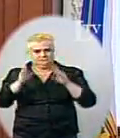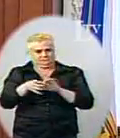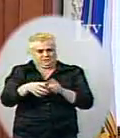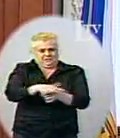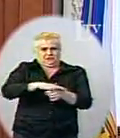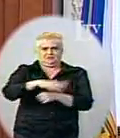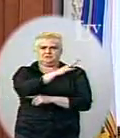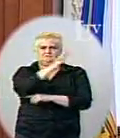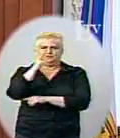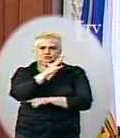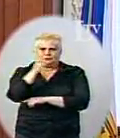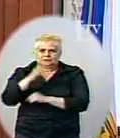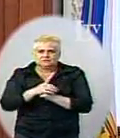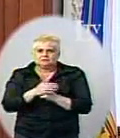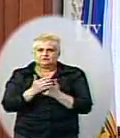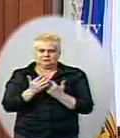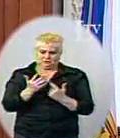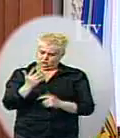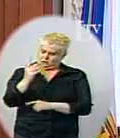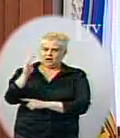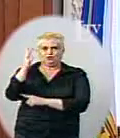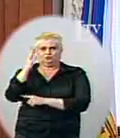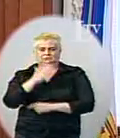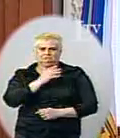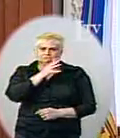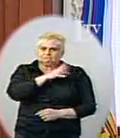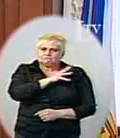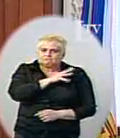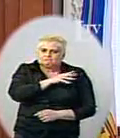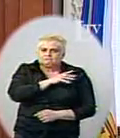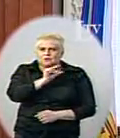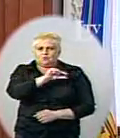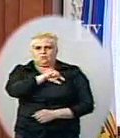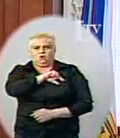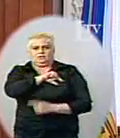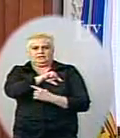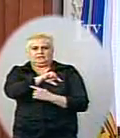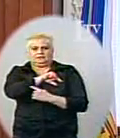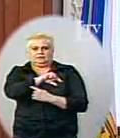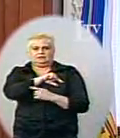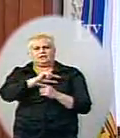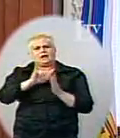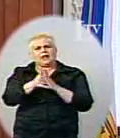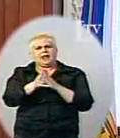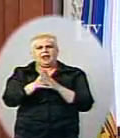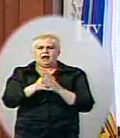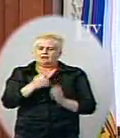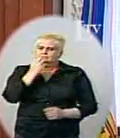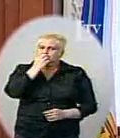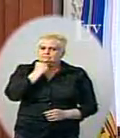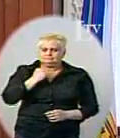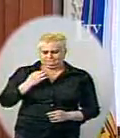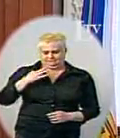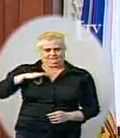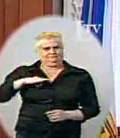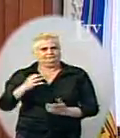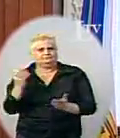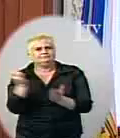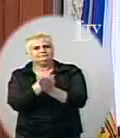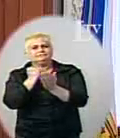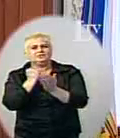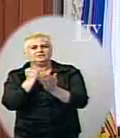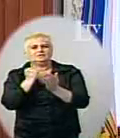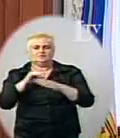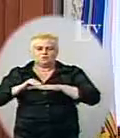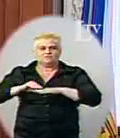sector, growing quality trees and gaining the maximum value from each tree will generate